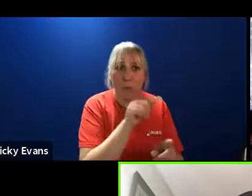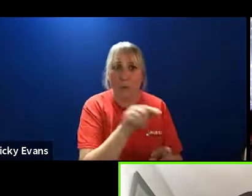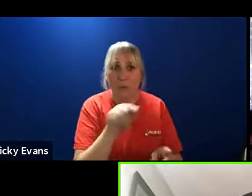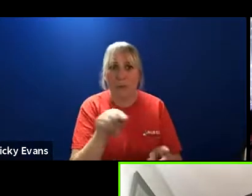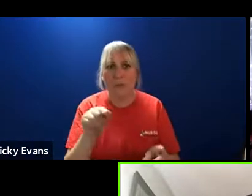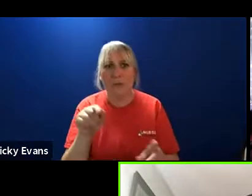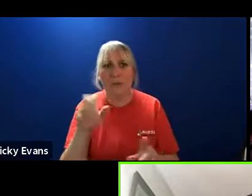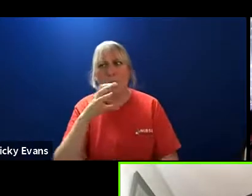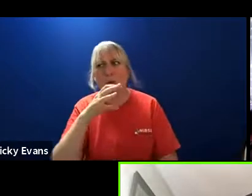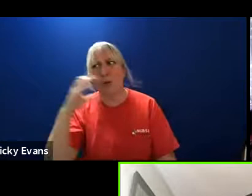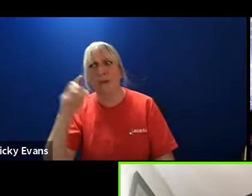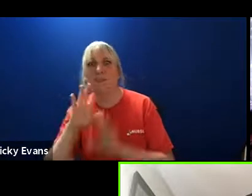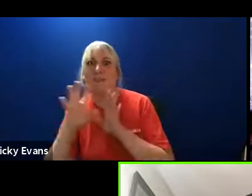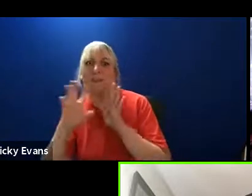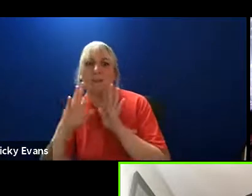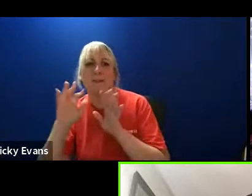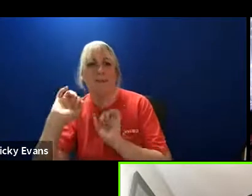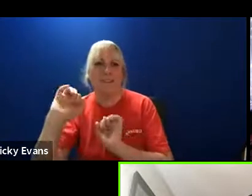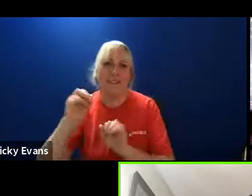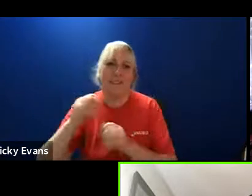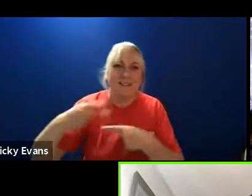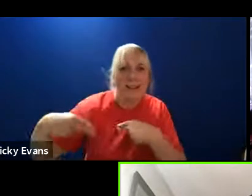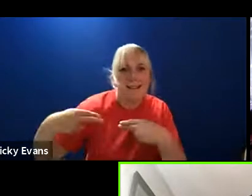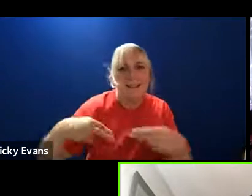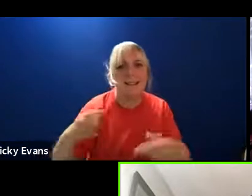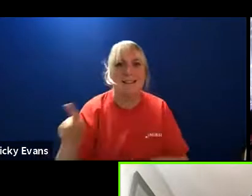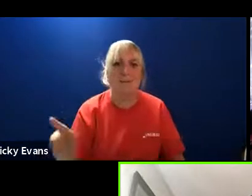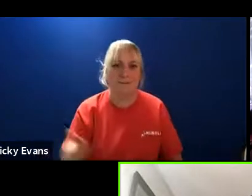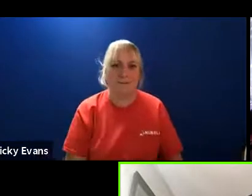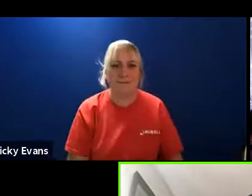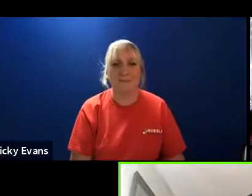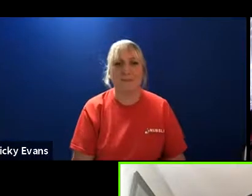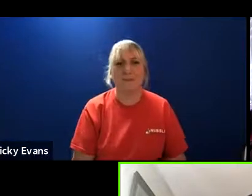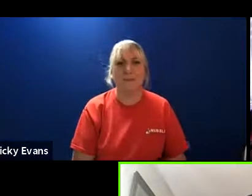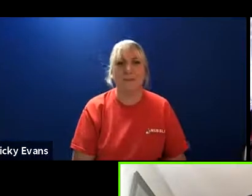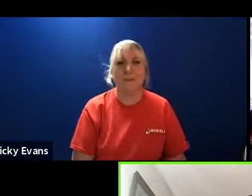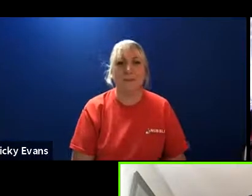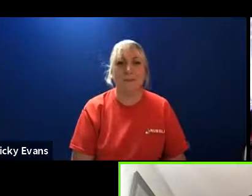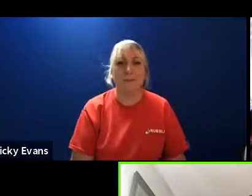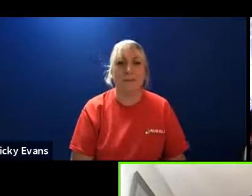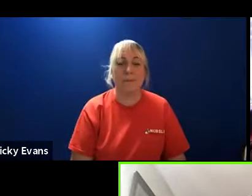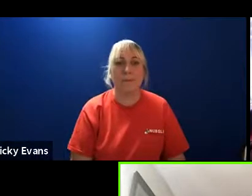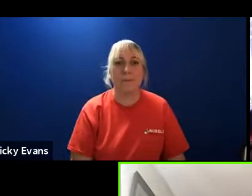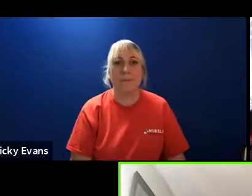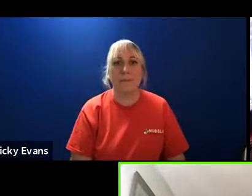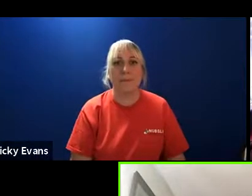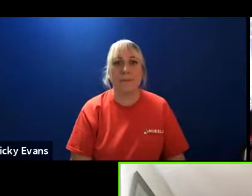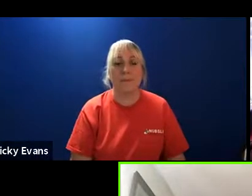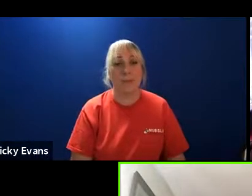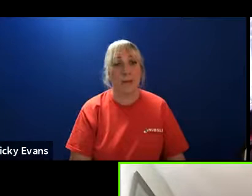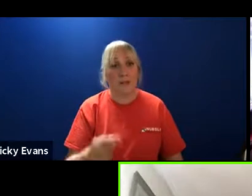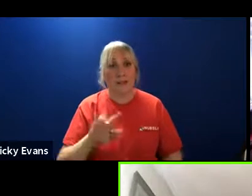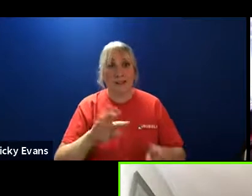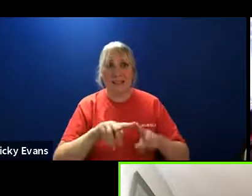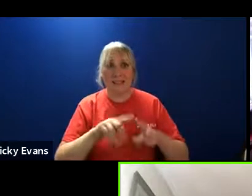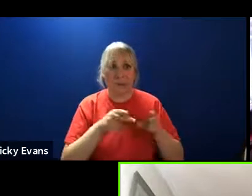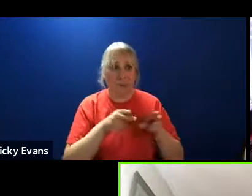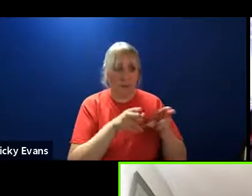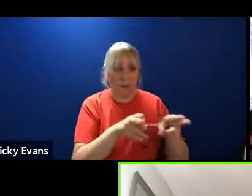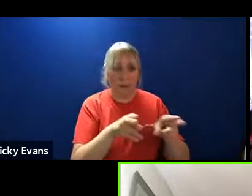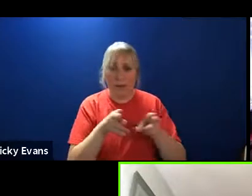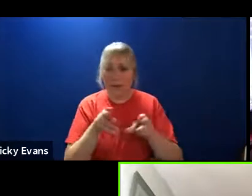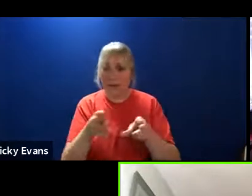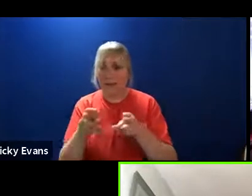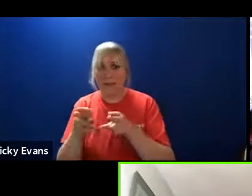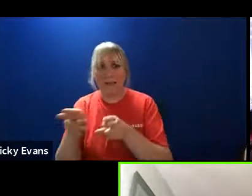renowned for. But of course, as I remember, even within those different pathways, there are kind of different